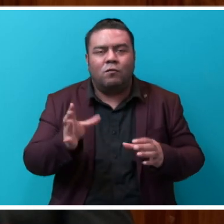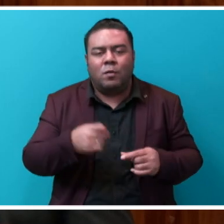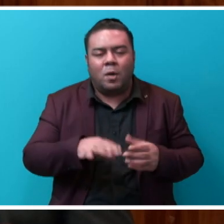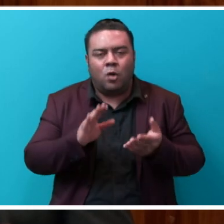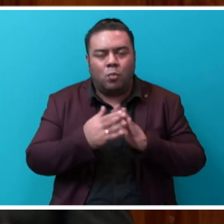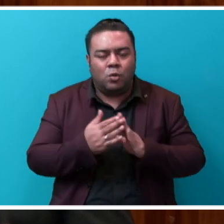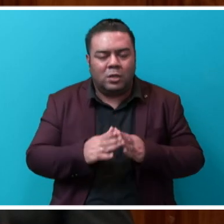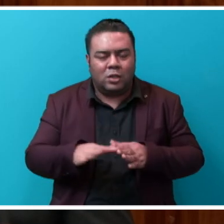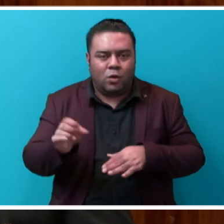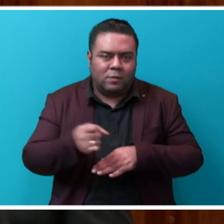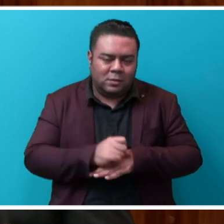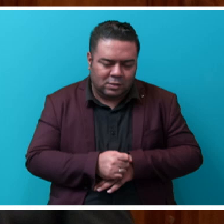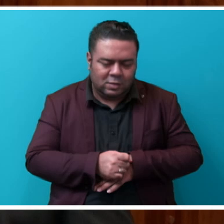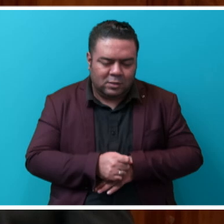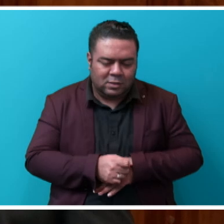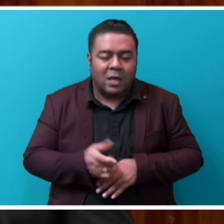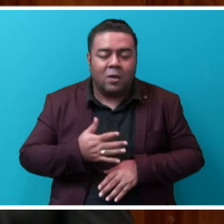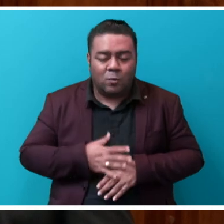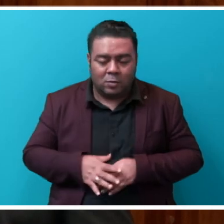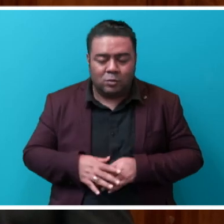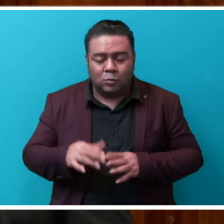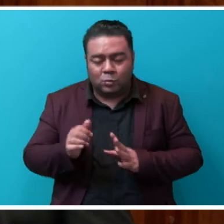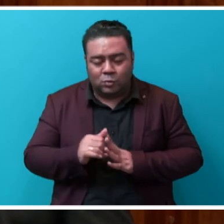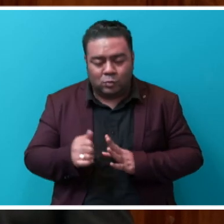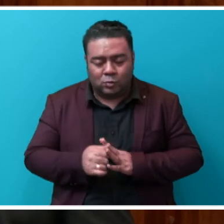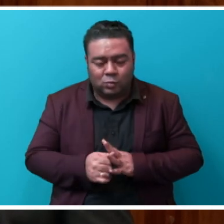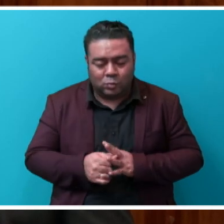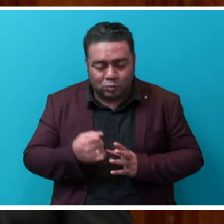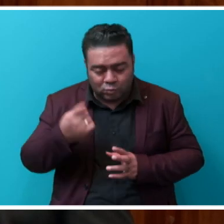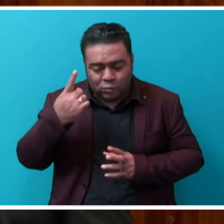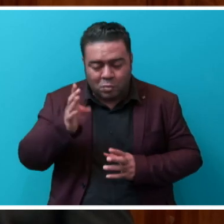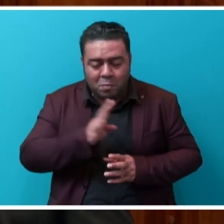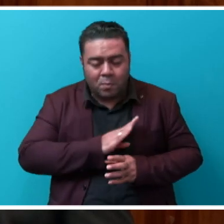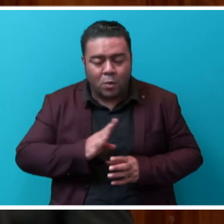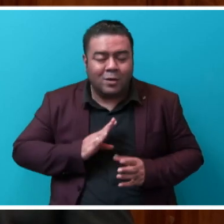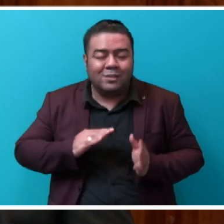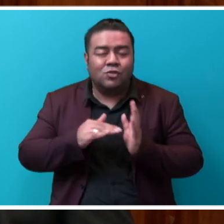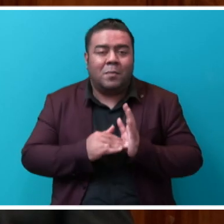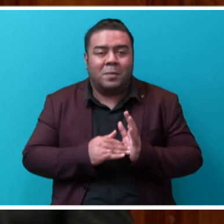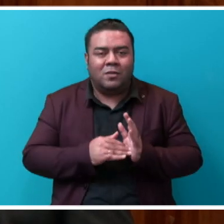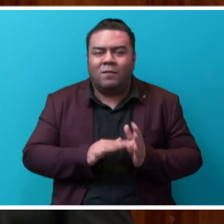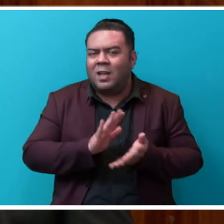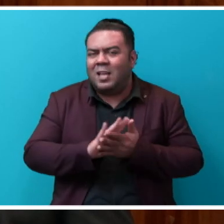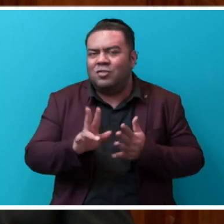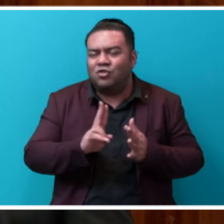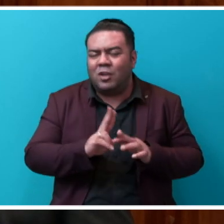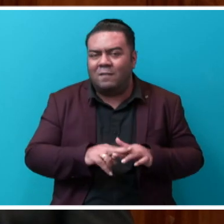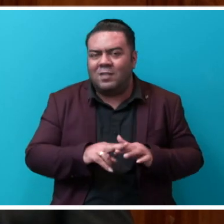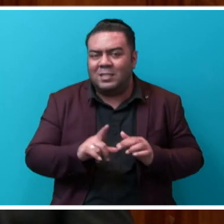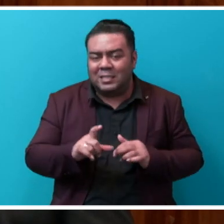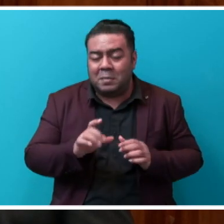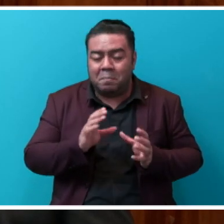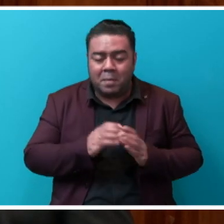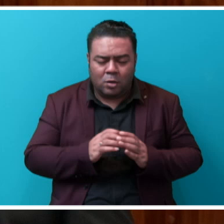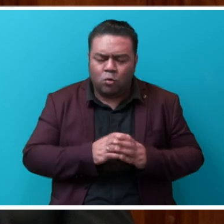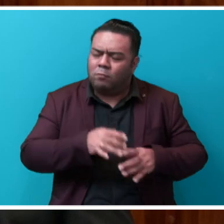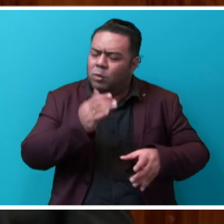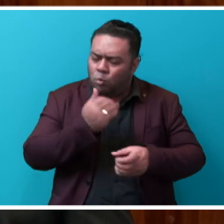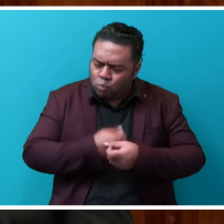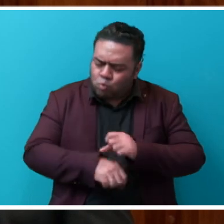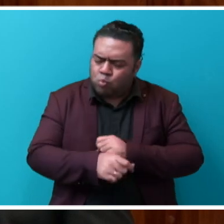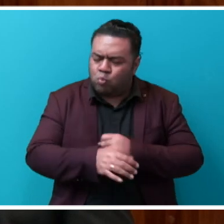community. I would like to also acknowledge the board chairman and management of HFC Bank, who have been working actively